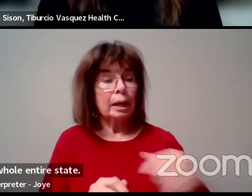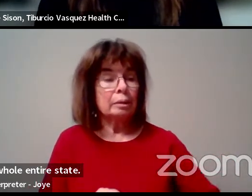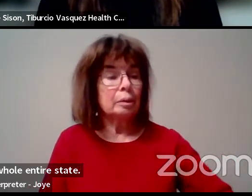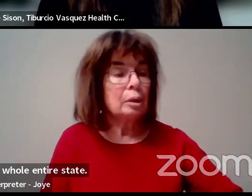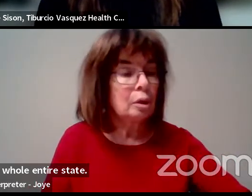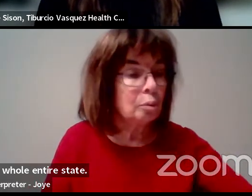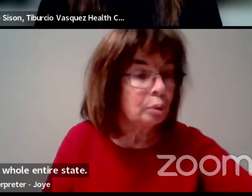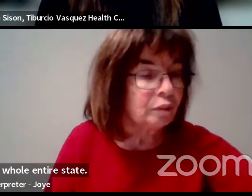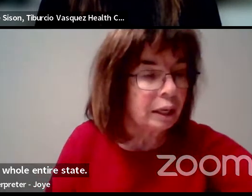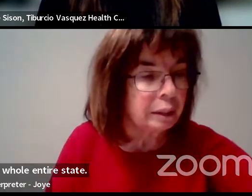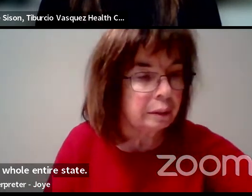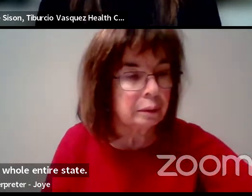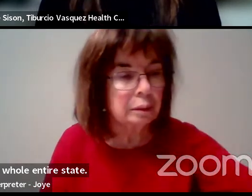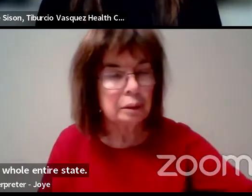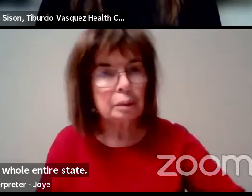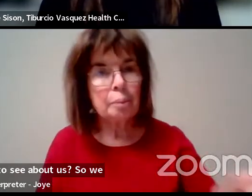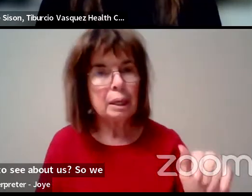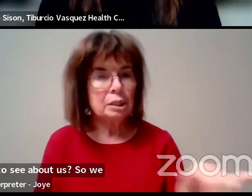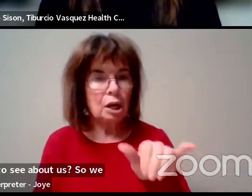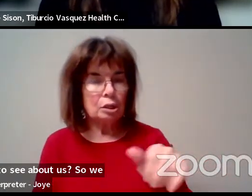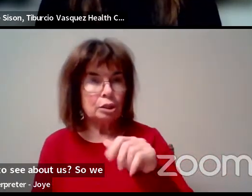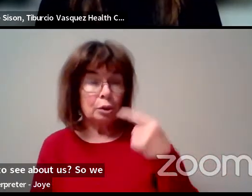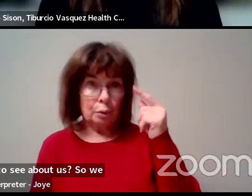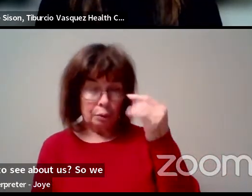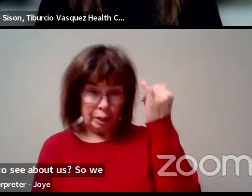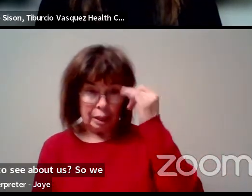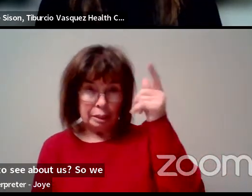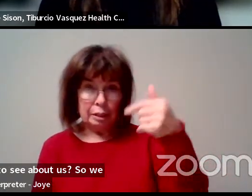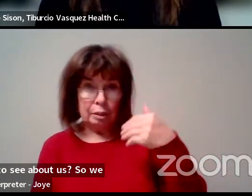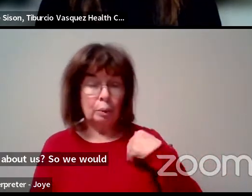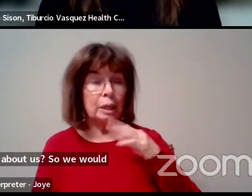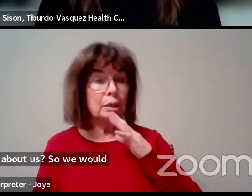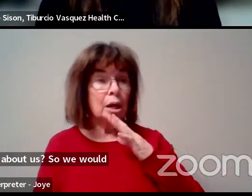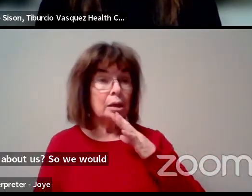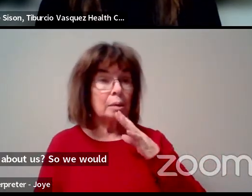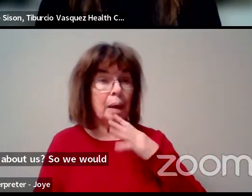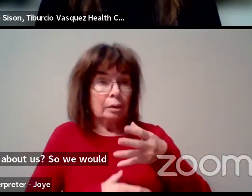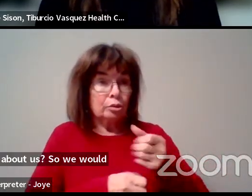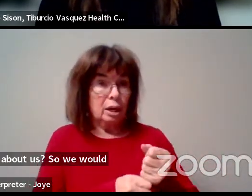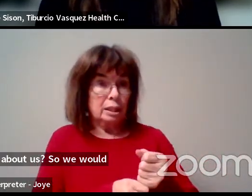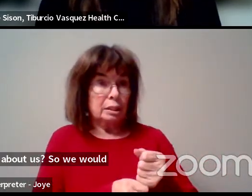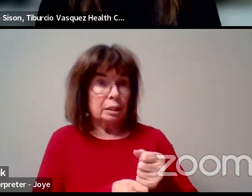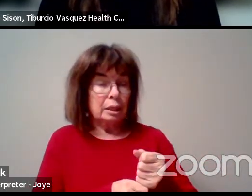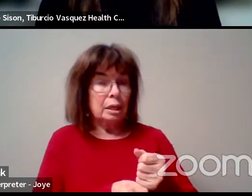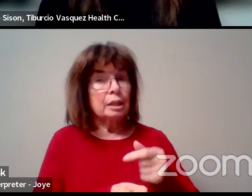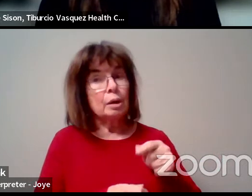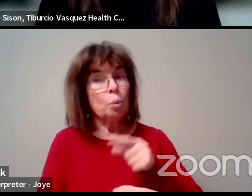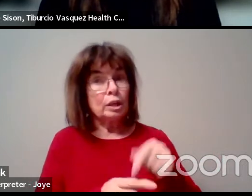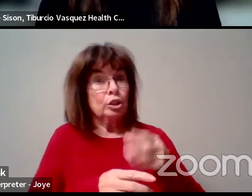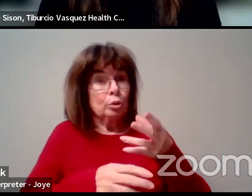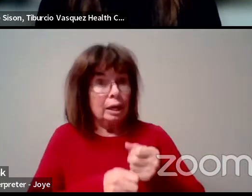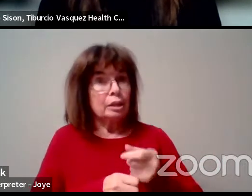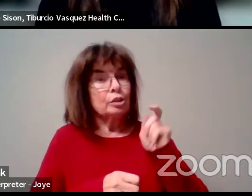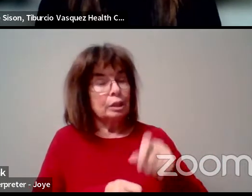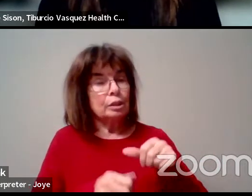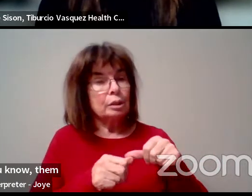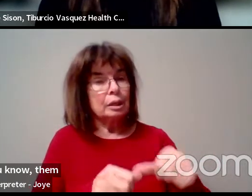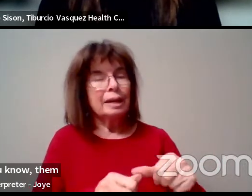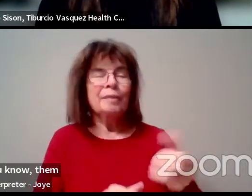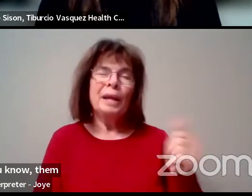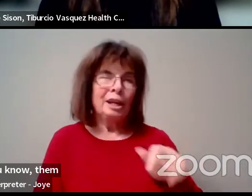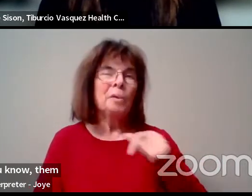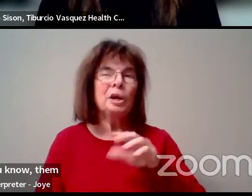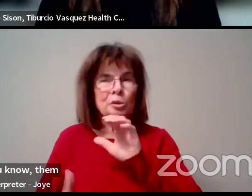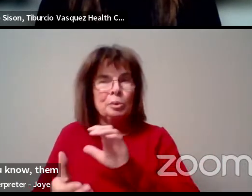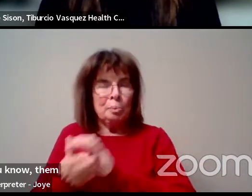also speaks to this idea, you know, we talk about trust like it's a destination, like once you get it, you got it. And I think anybody who's been married for a long